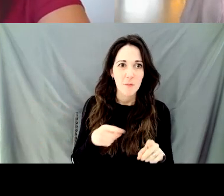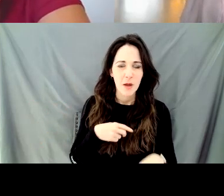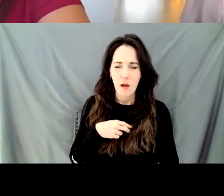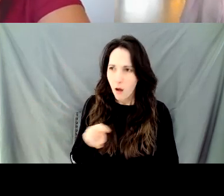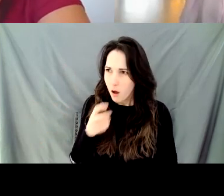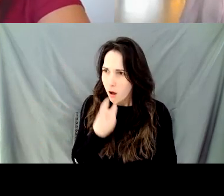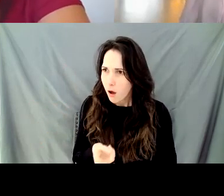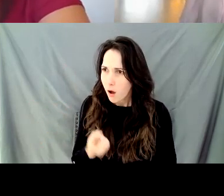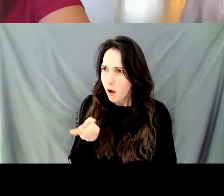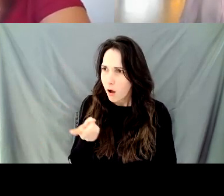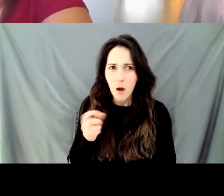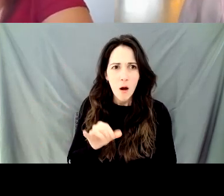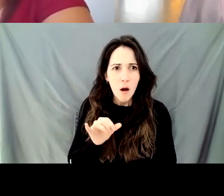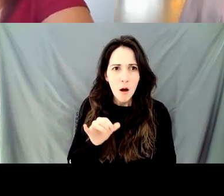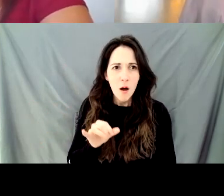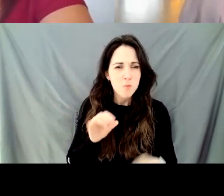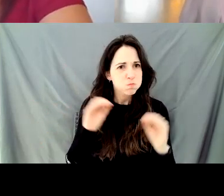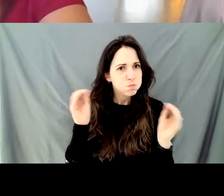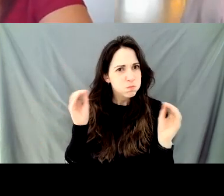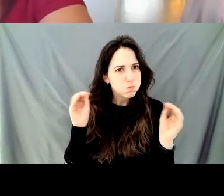having. I think it's